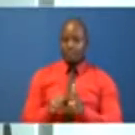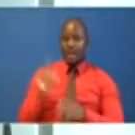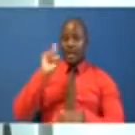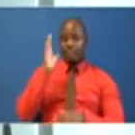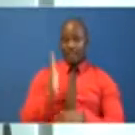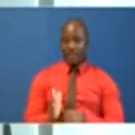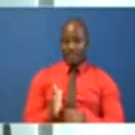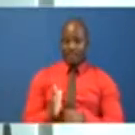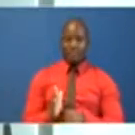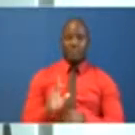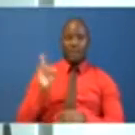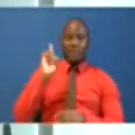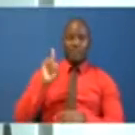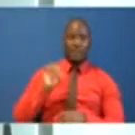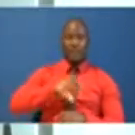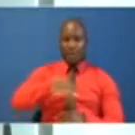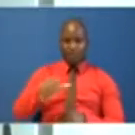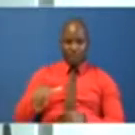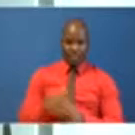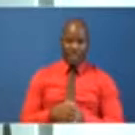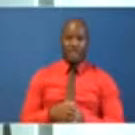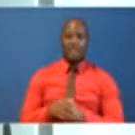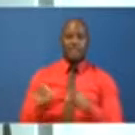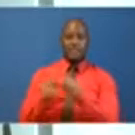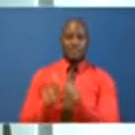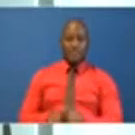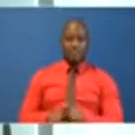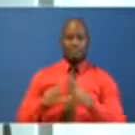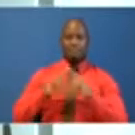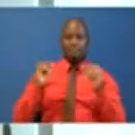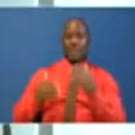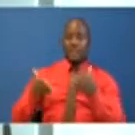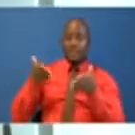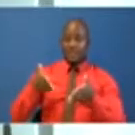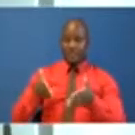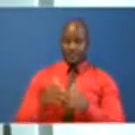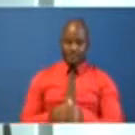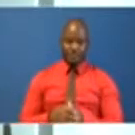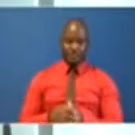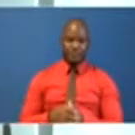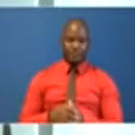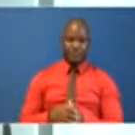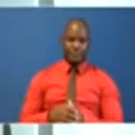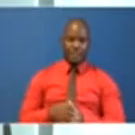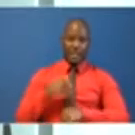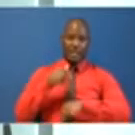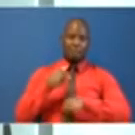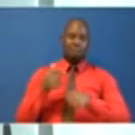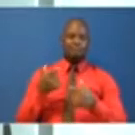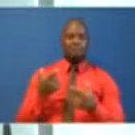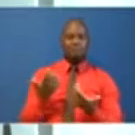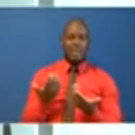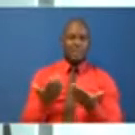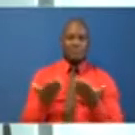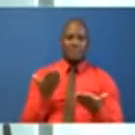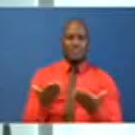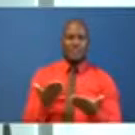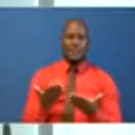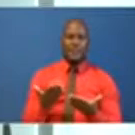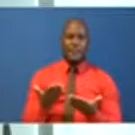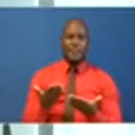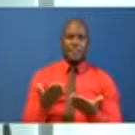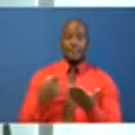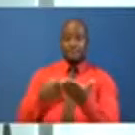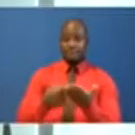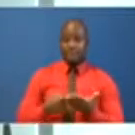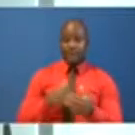nairobians of nairobi as a county as have been espoused here because there tends to be a